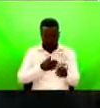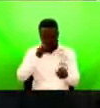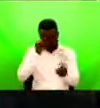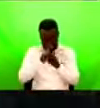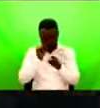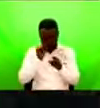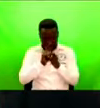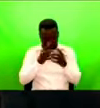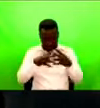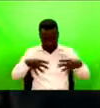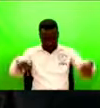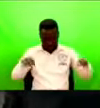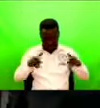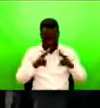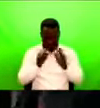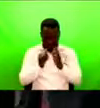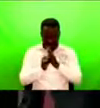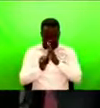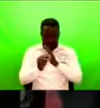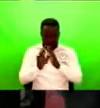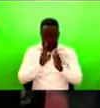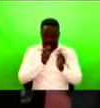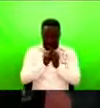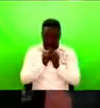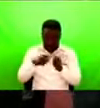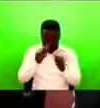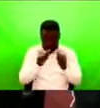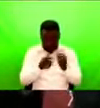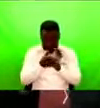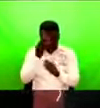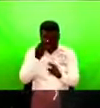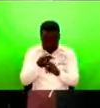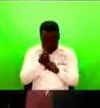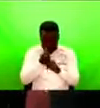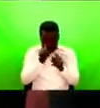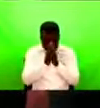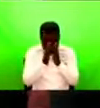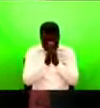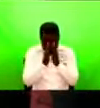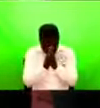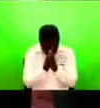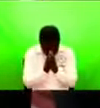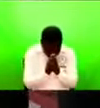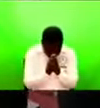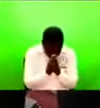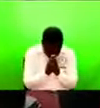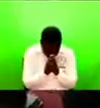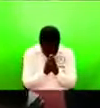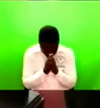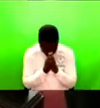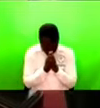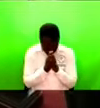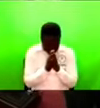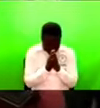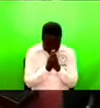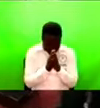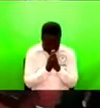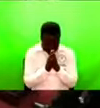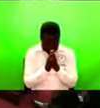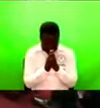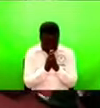Jesus? Holy Masande. Open your mouth and pray. Just come out and pray. Pray as if you are